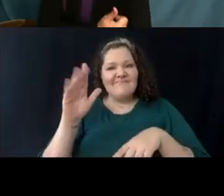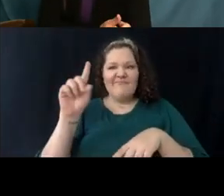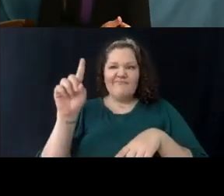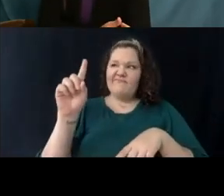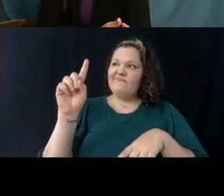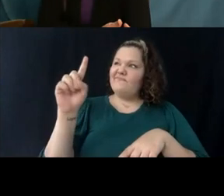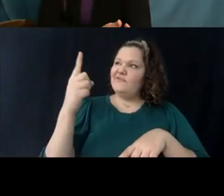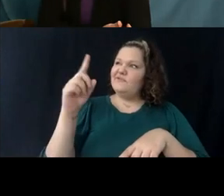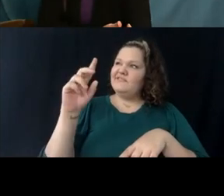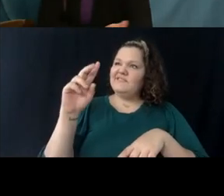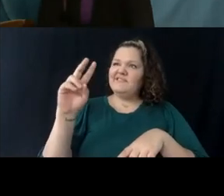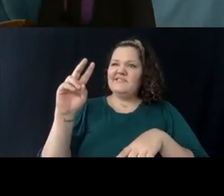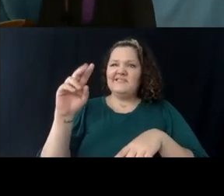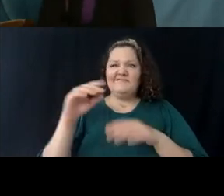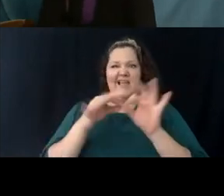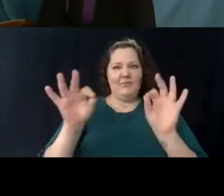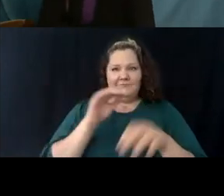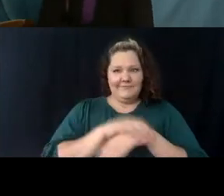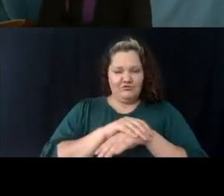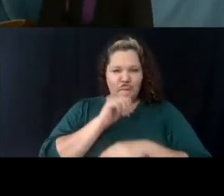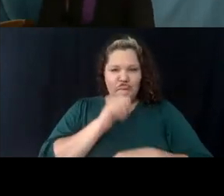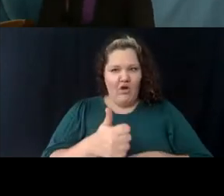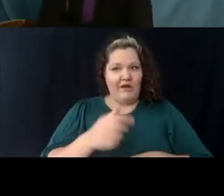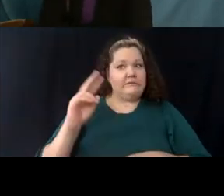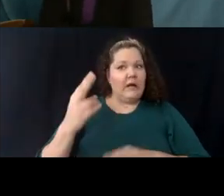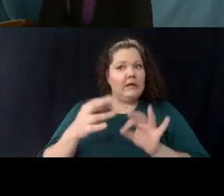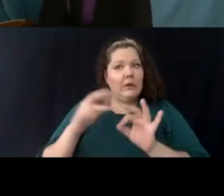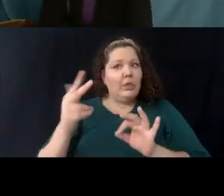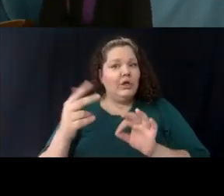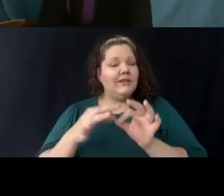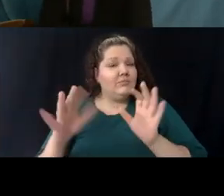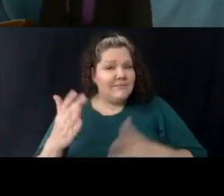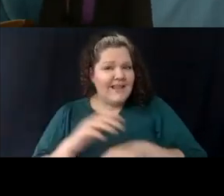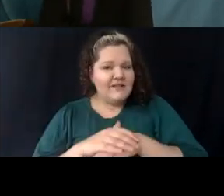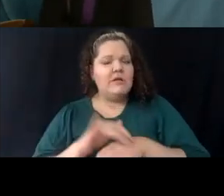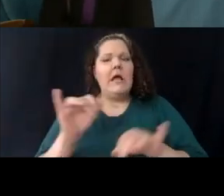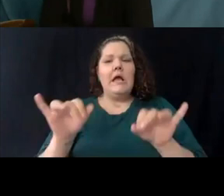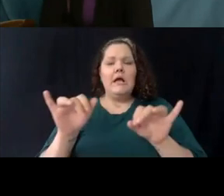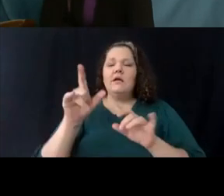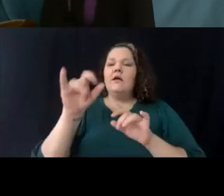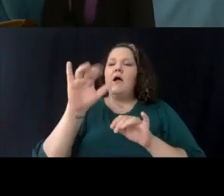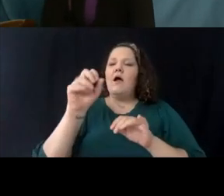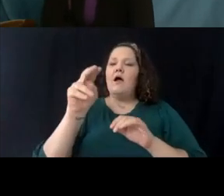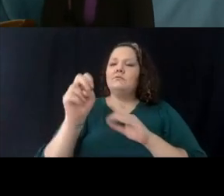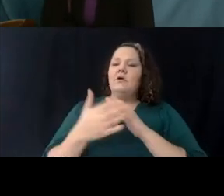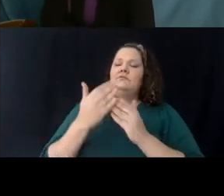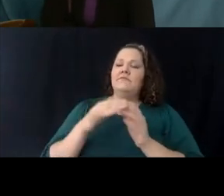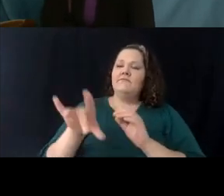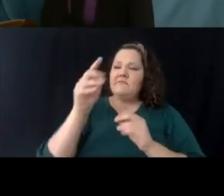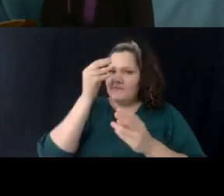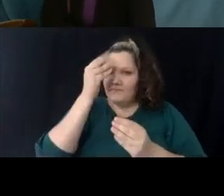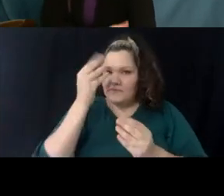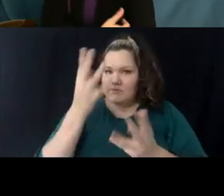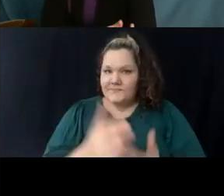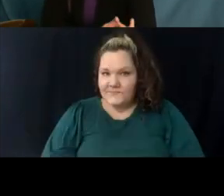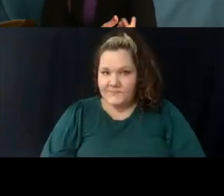visual elements, but also if we're talking about individuals who have recently immigrated to Canada, who perhaps English is their second, third, or fourth